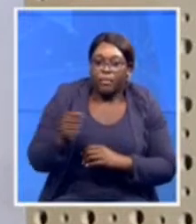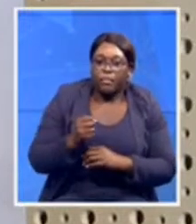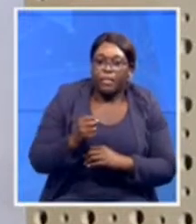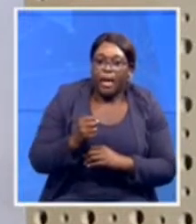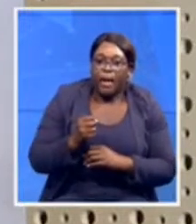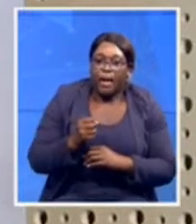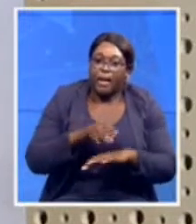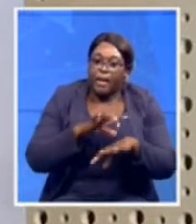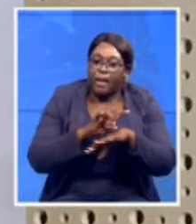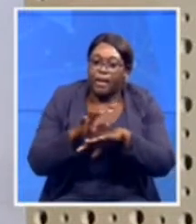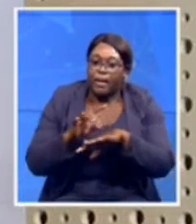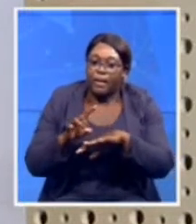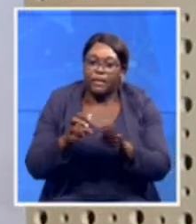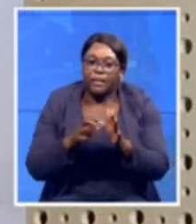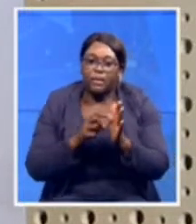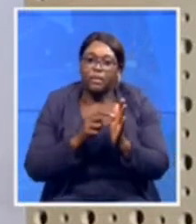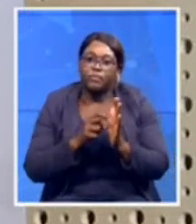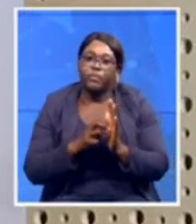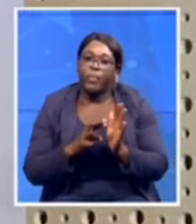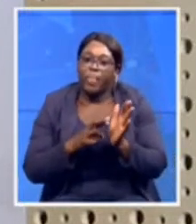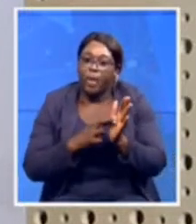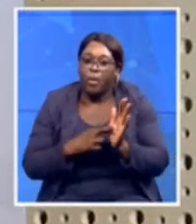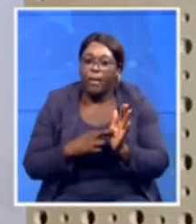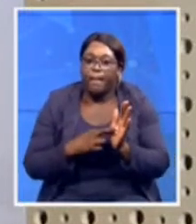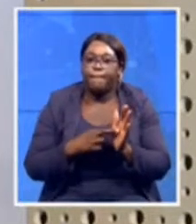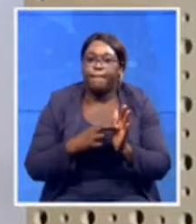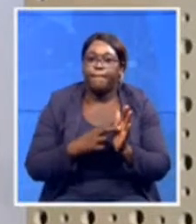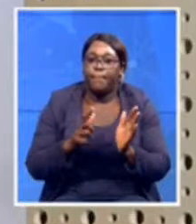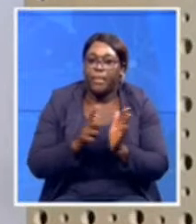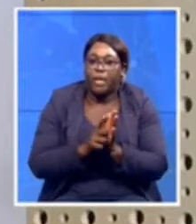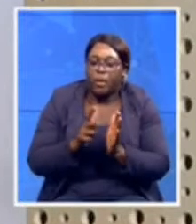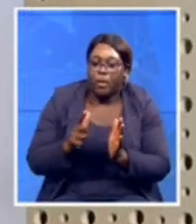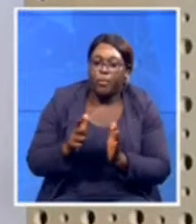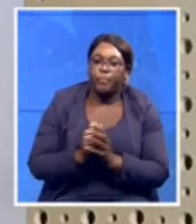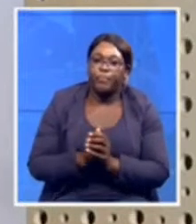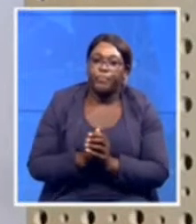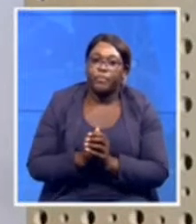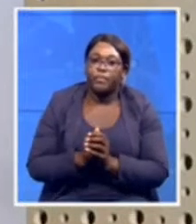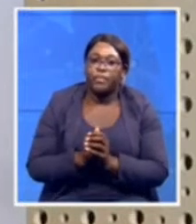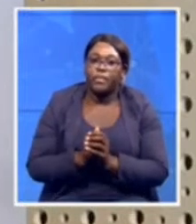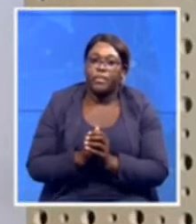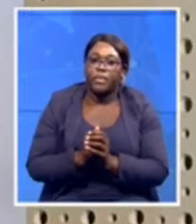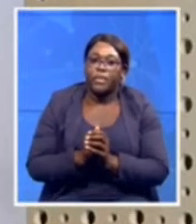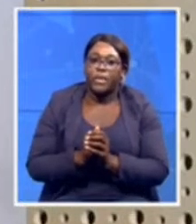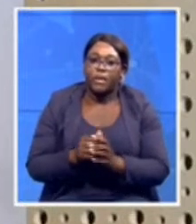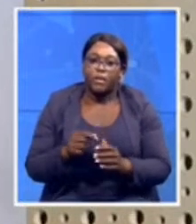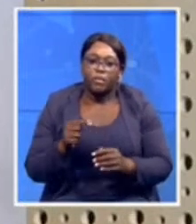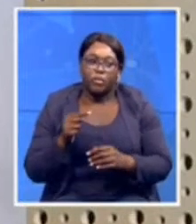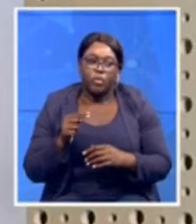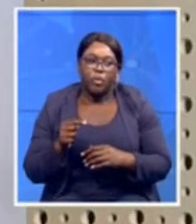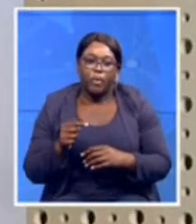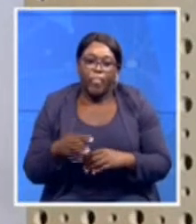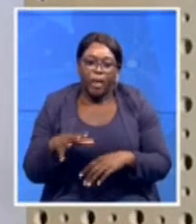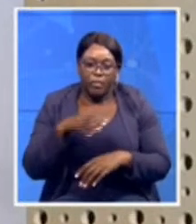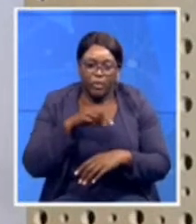be inducted, chaired by the retired judge. So we are putting in system to ensure that when they come in, we are ready.